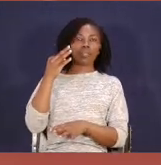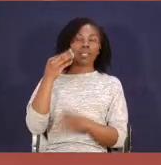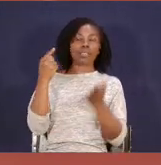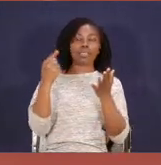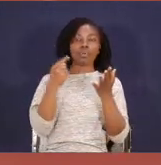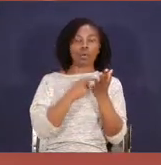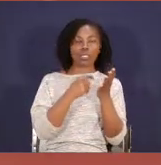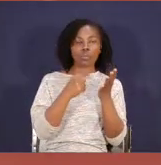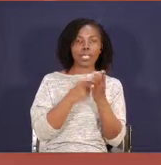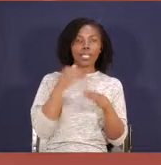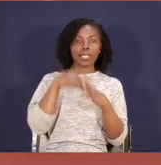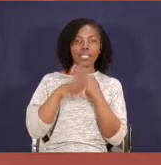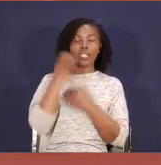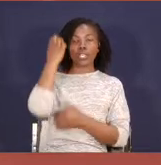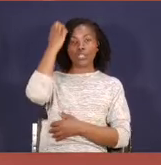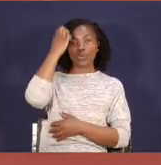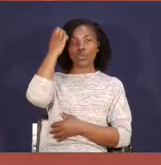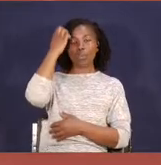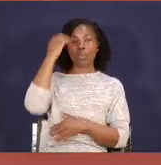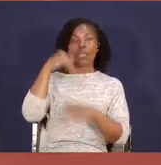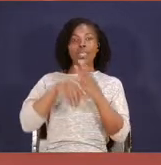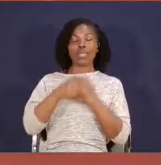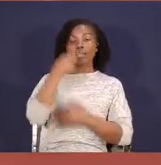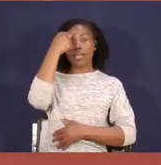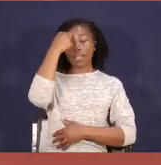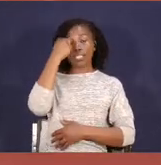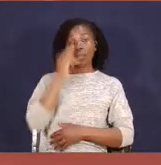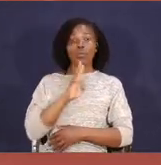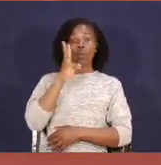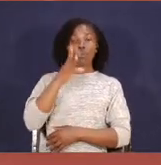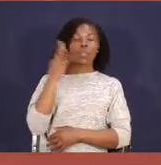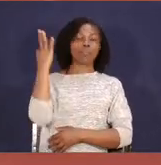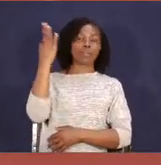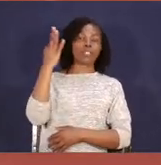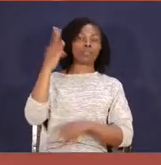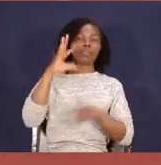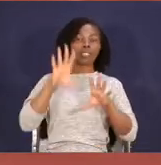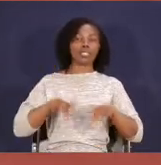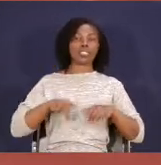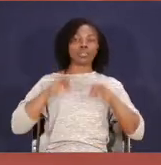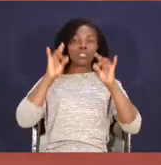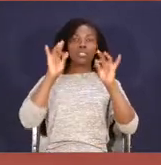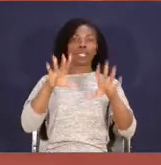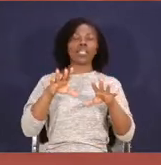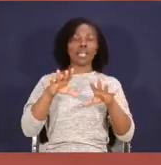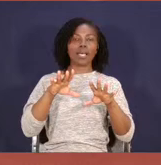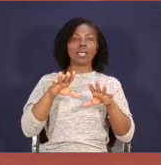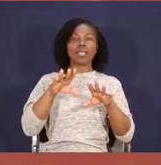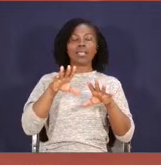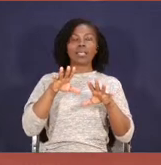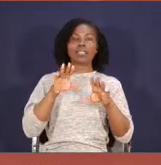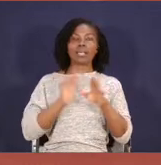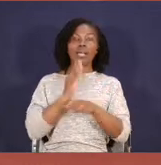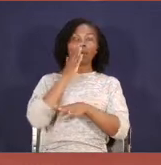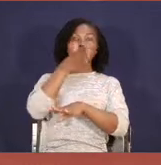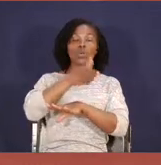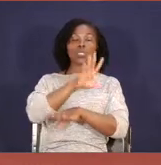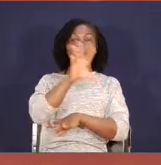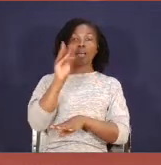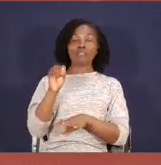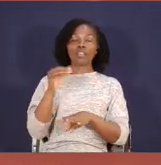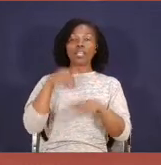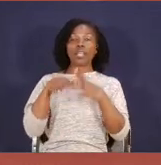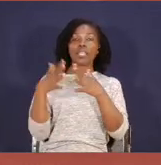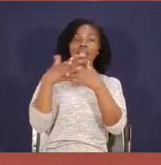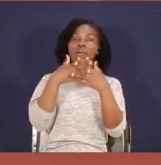shall preach the gospel in Asia. We shall preach the gospel in Australia, in New Zealand, in across Africa, in the